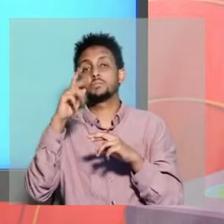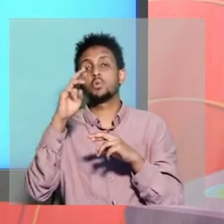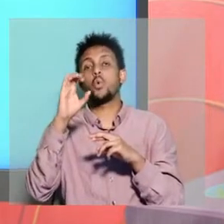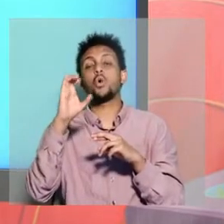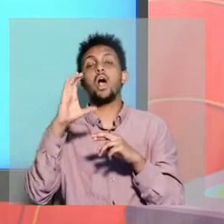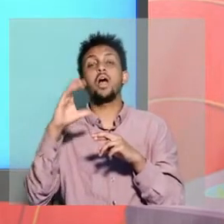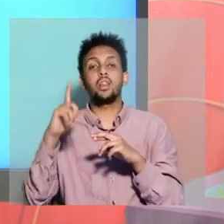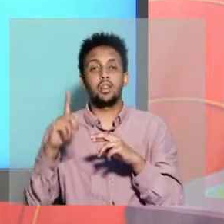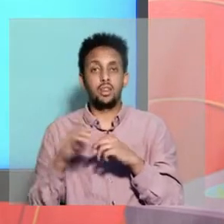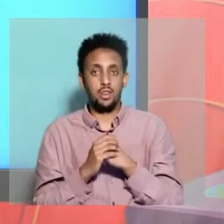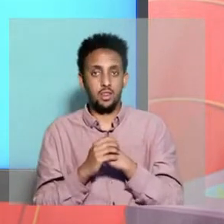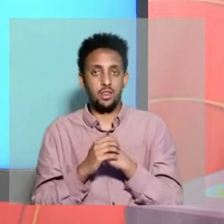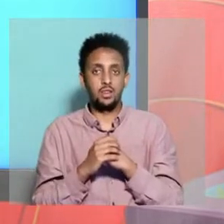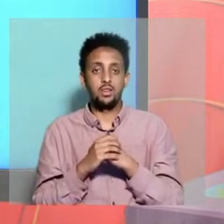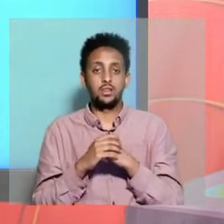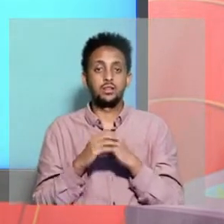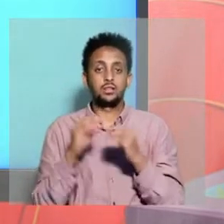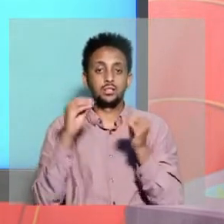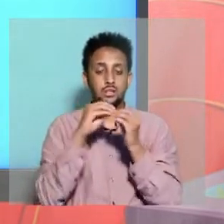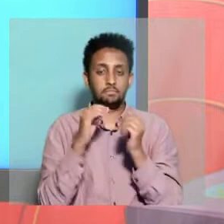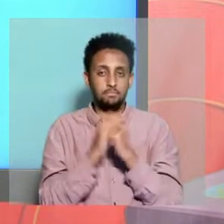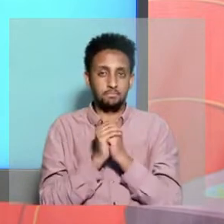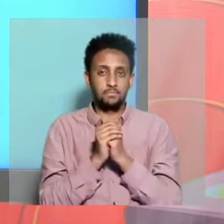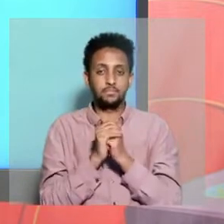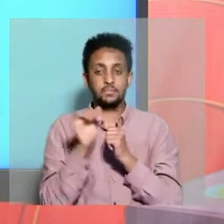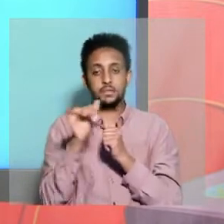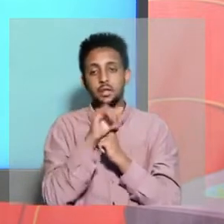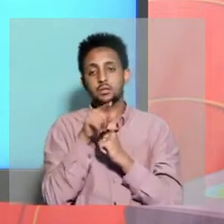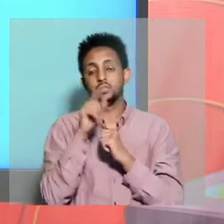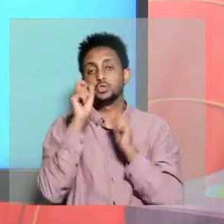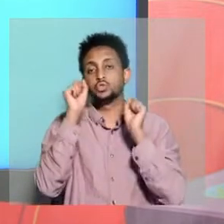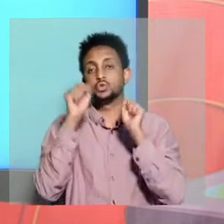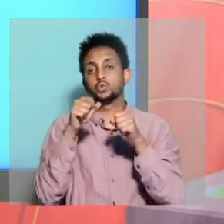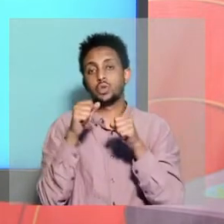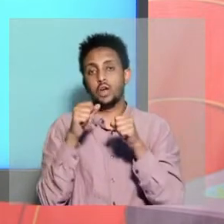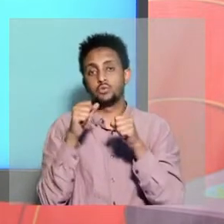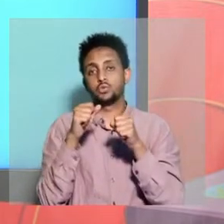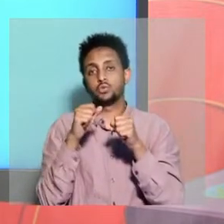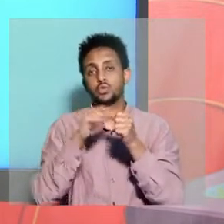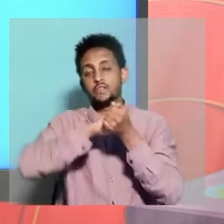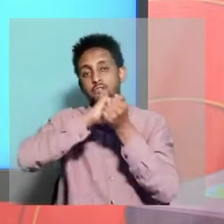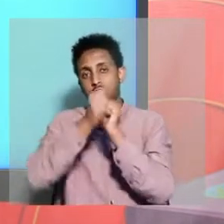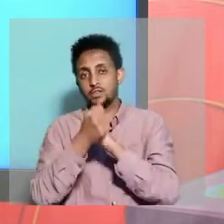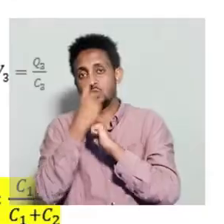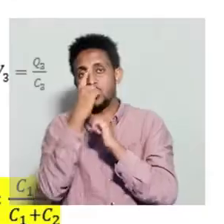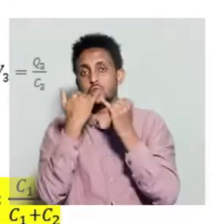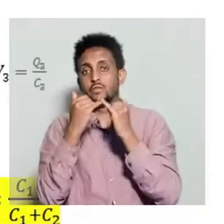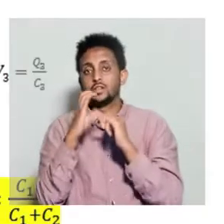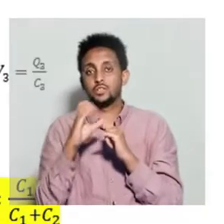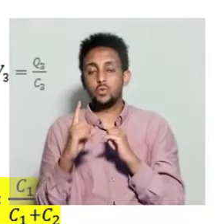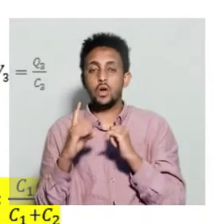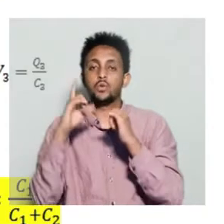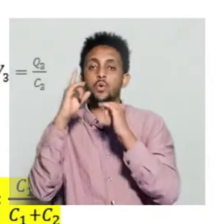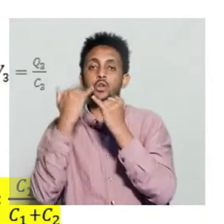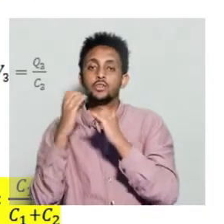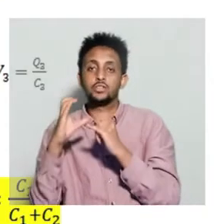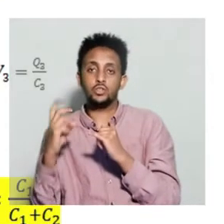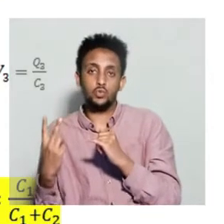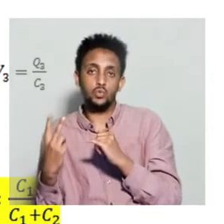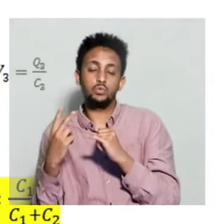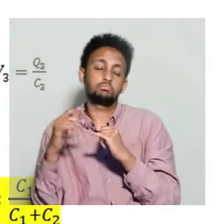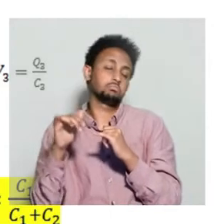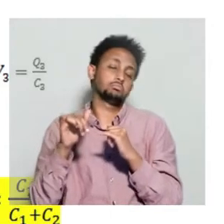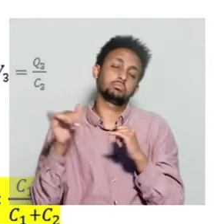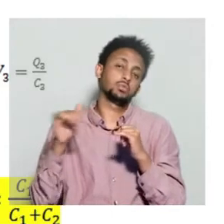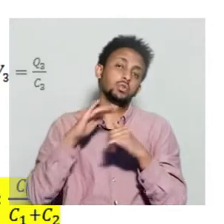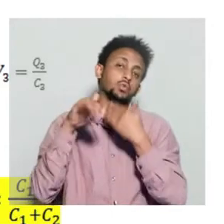capacitor, reciprocal sum. Like this. Should have to invert it, 1 over C1, 1 over C2, and so on.